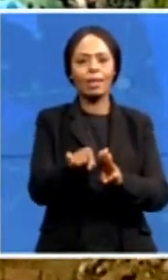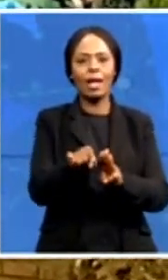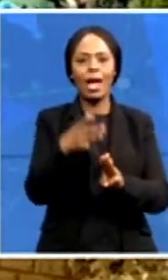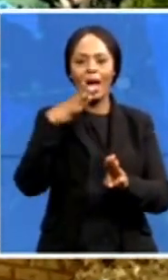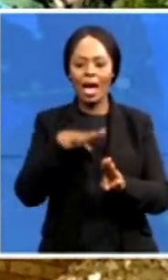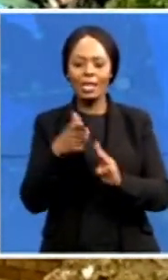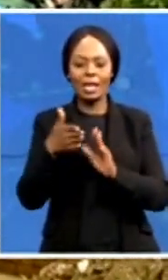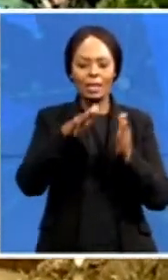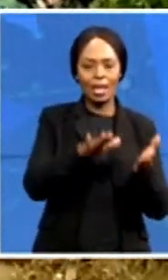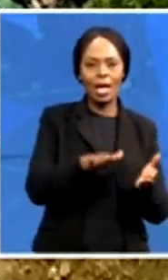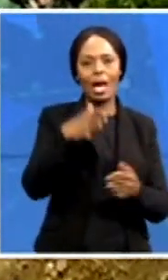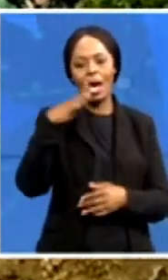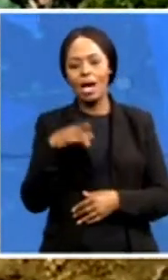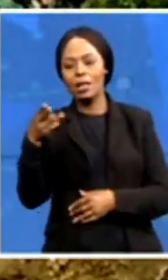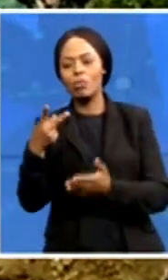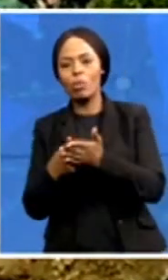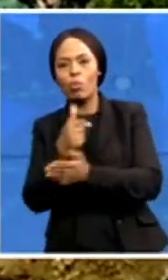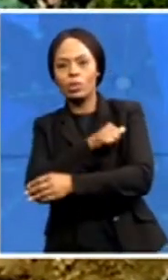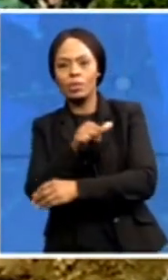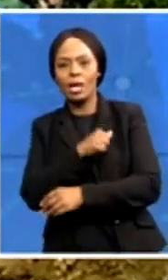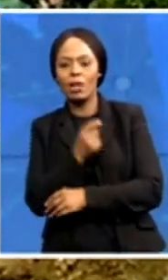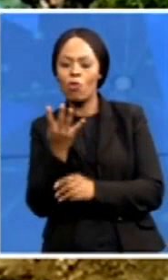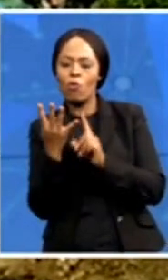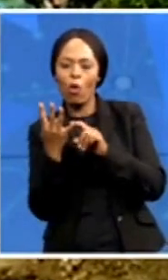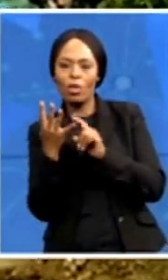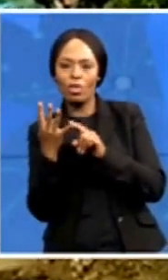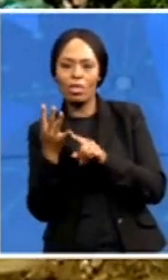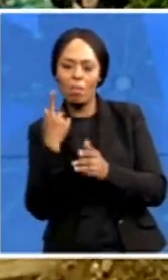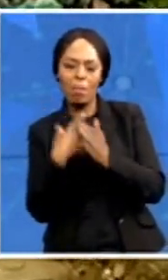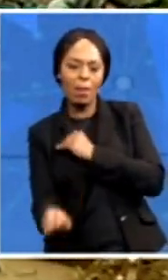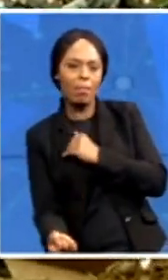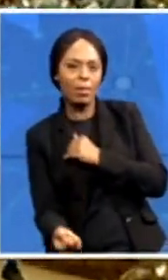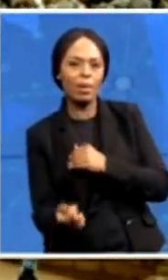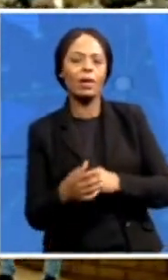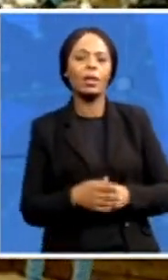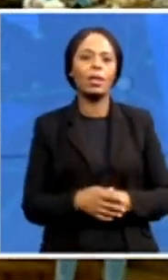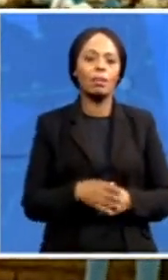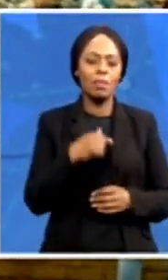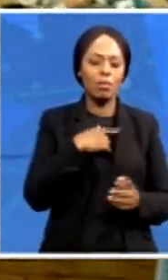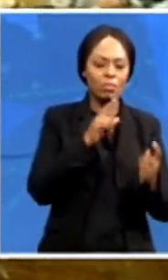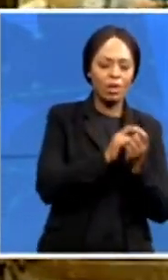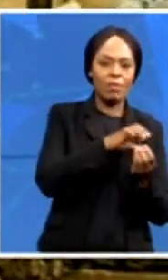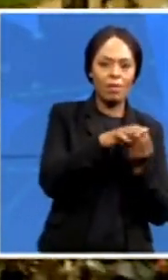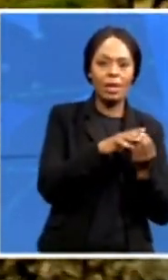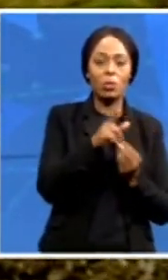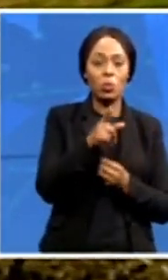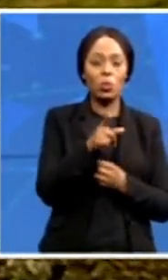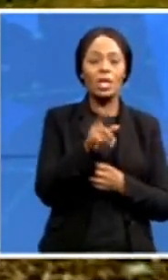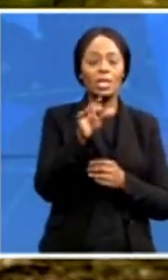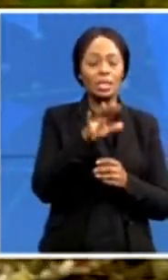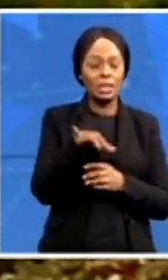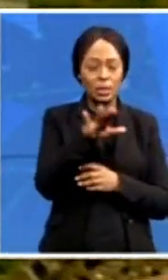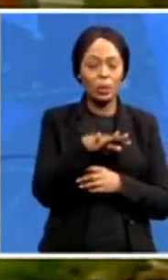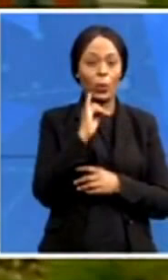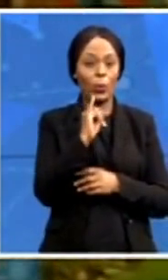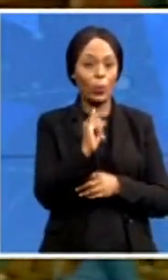away, Blaine. We were at the family home. I must mention that the situation here is very volatile, Blaine. We couldn't get the family to speak to us. They were afraid to